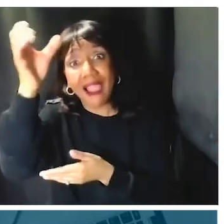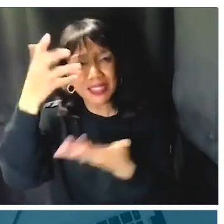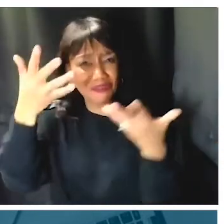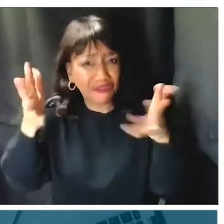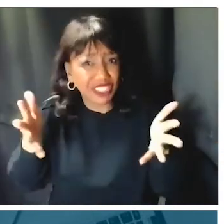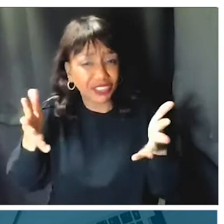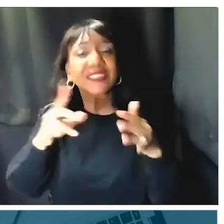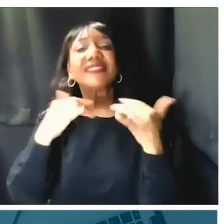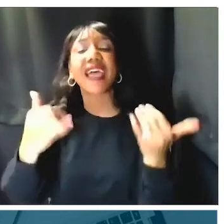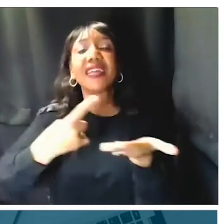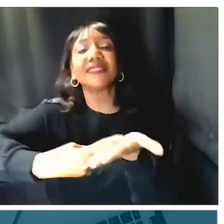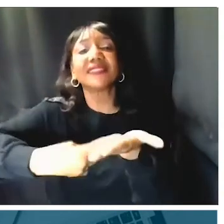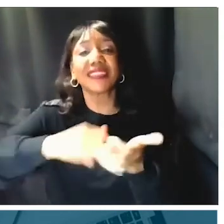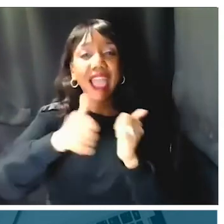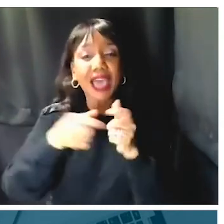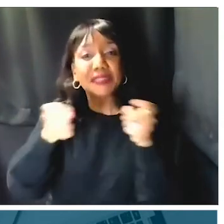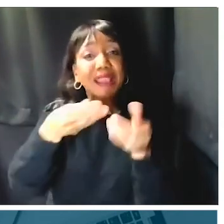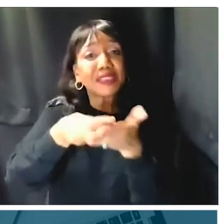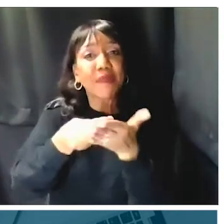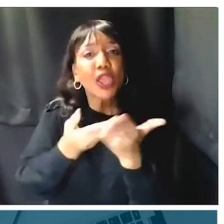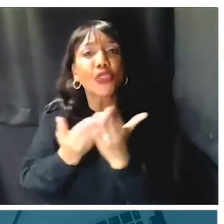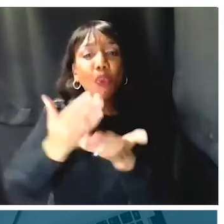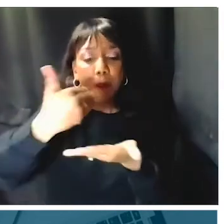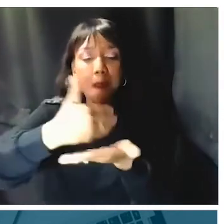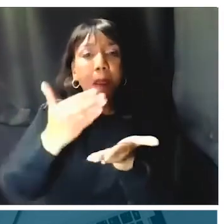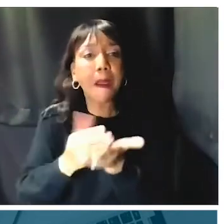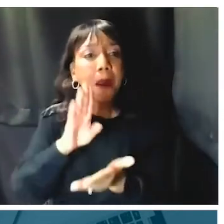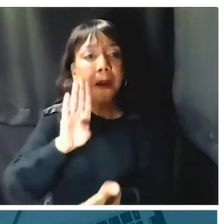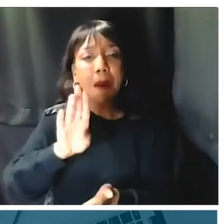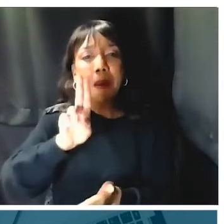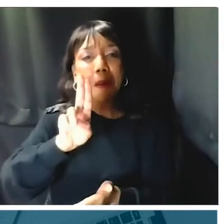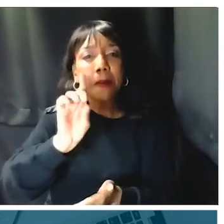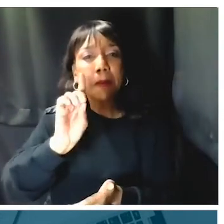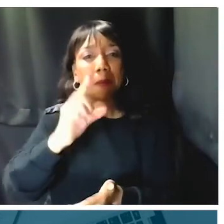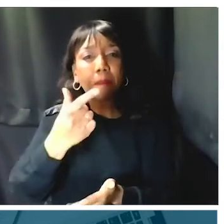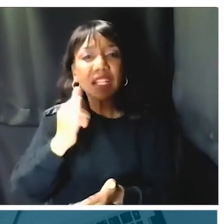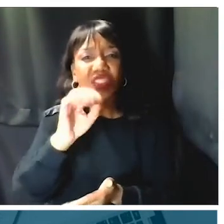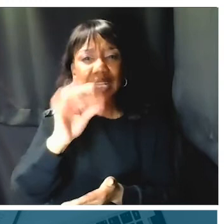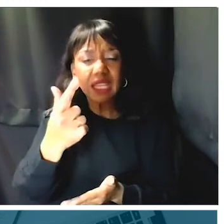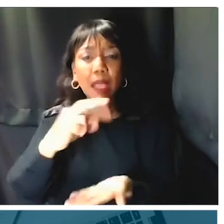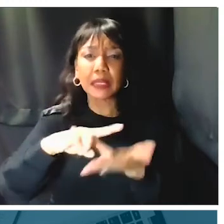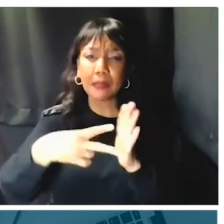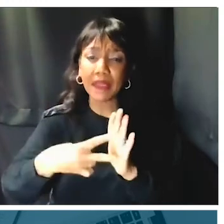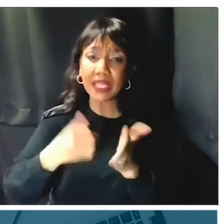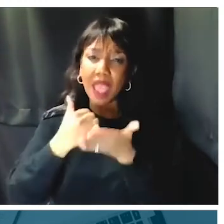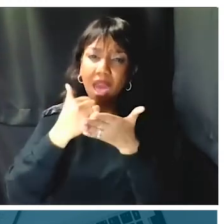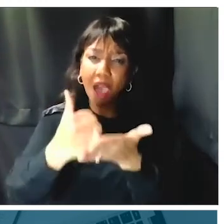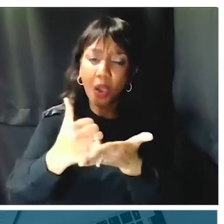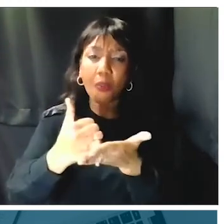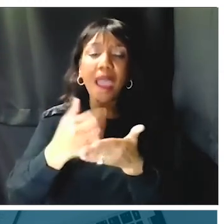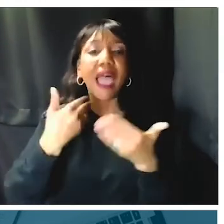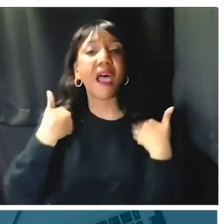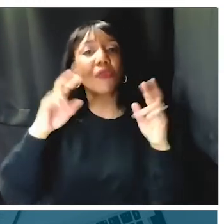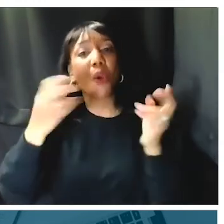your money through budgeting. An illustration comparing gross income to net income appears on the right. Budgeting helps you to create a money